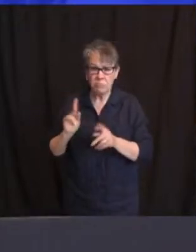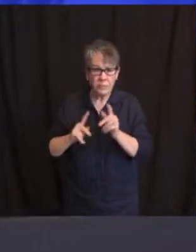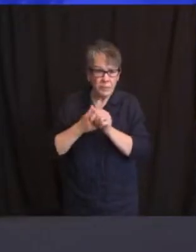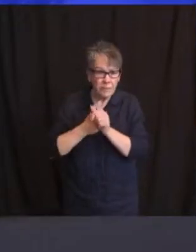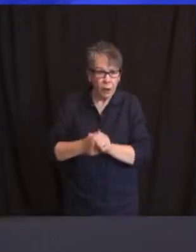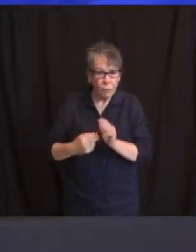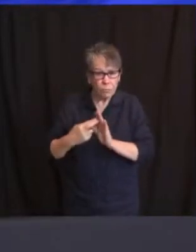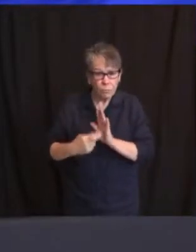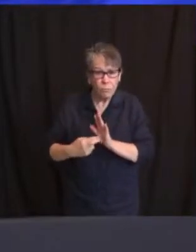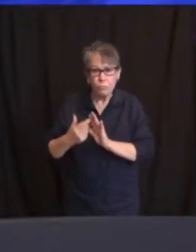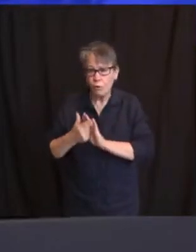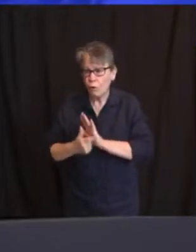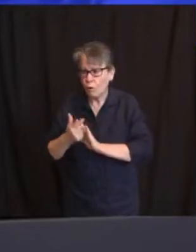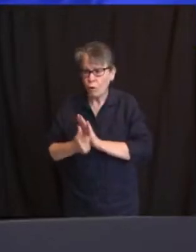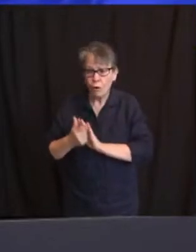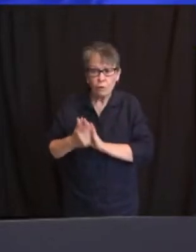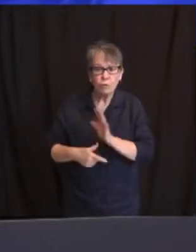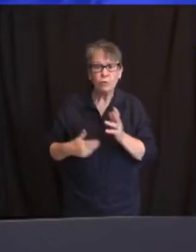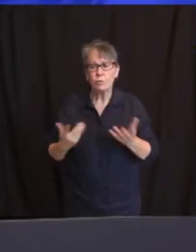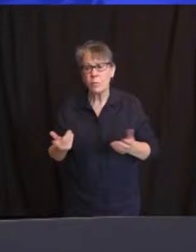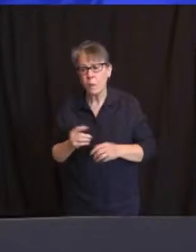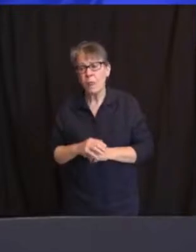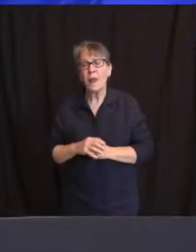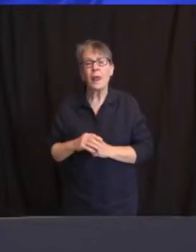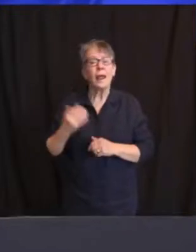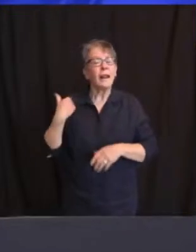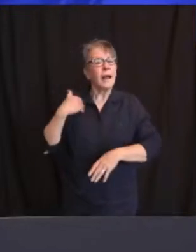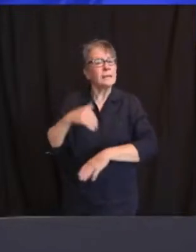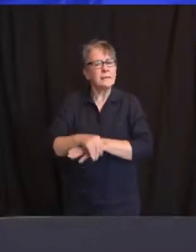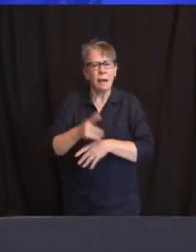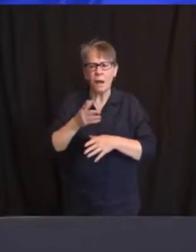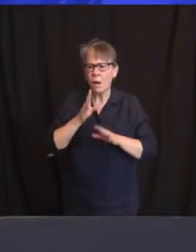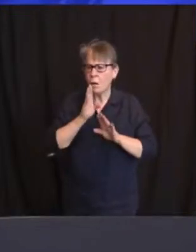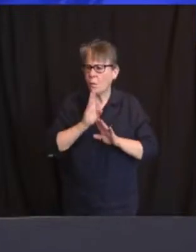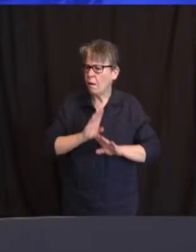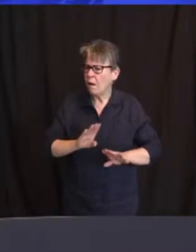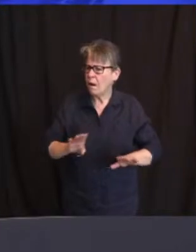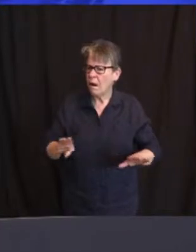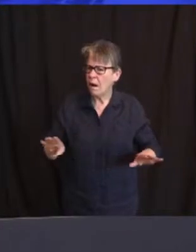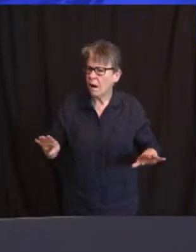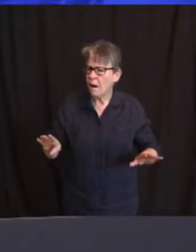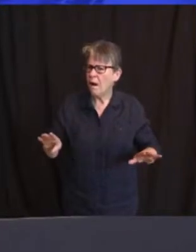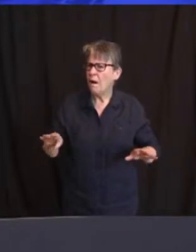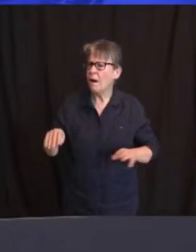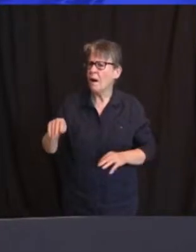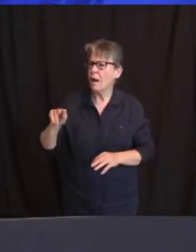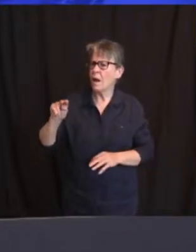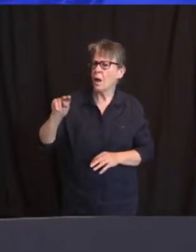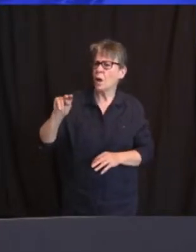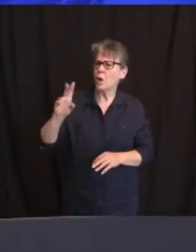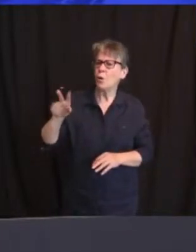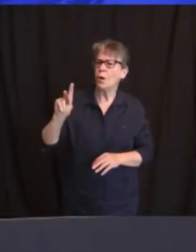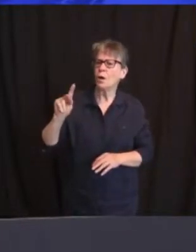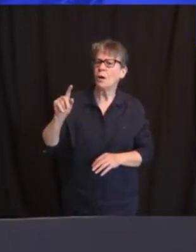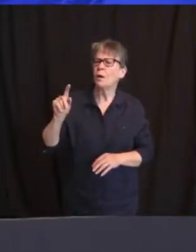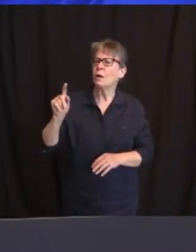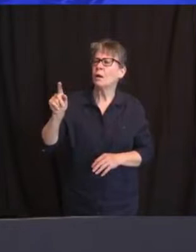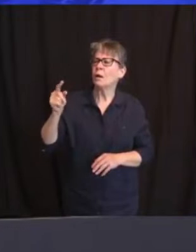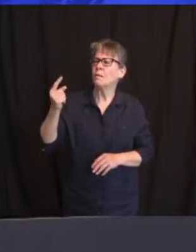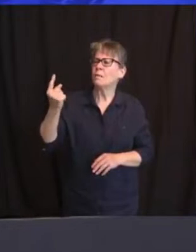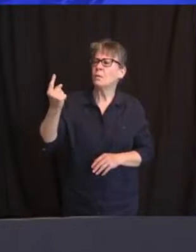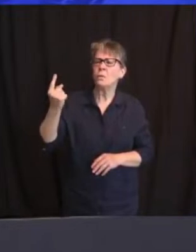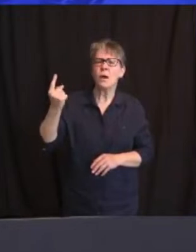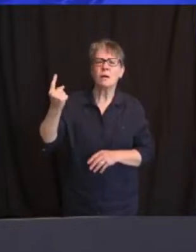quiet night with regards to compliance. Newark issued one EO violation and issued 213 warnings as well.